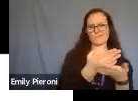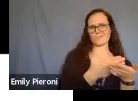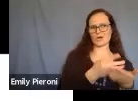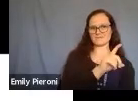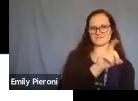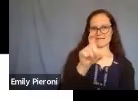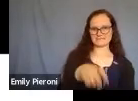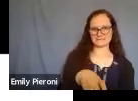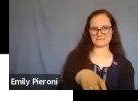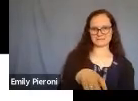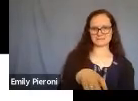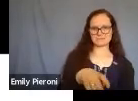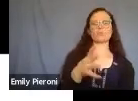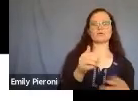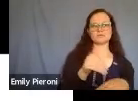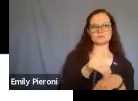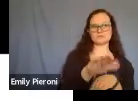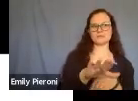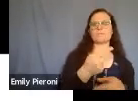Texas. And